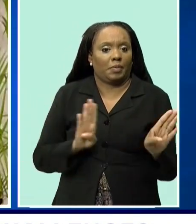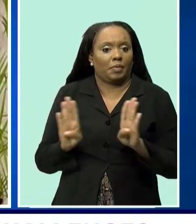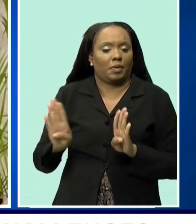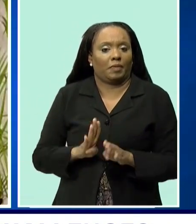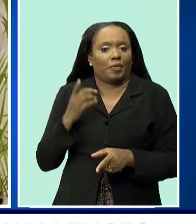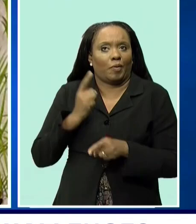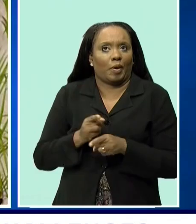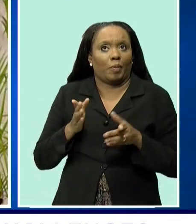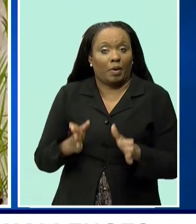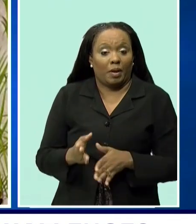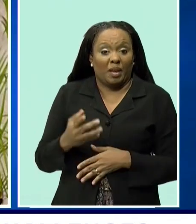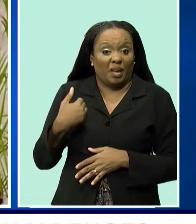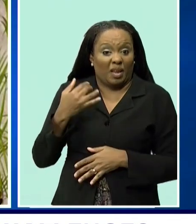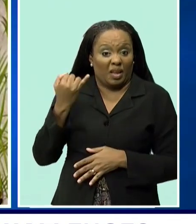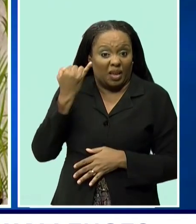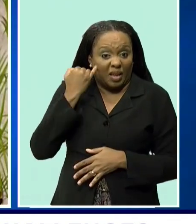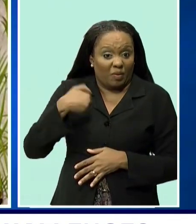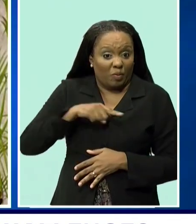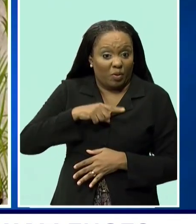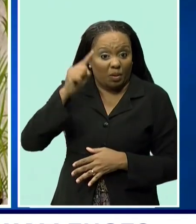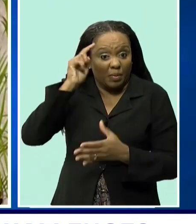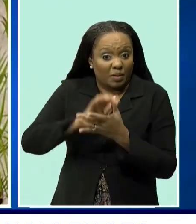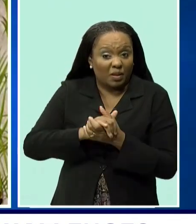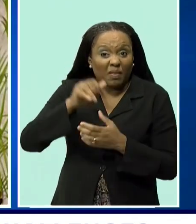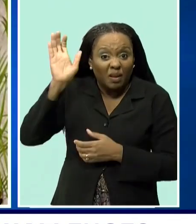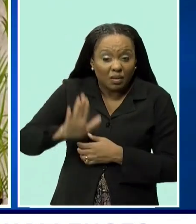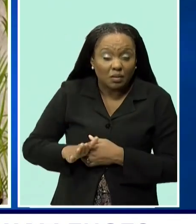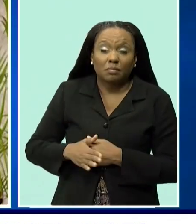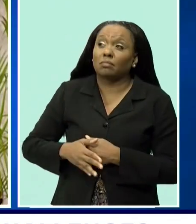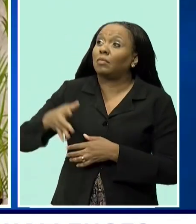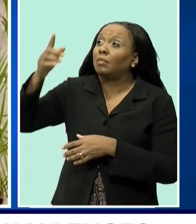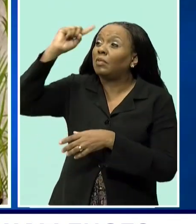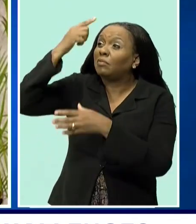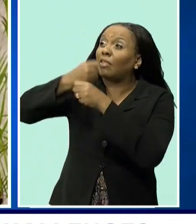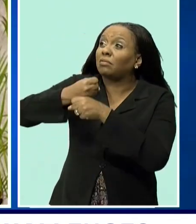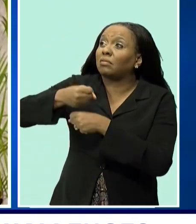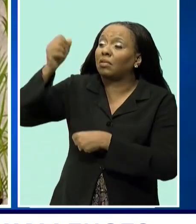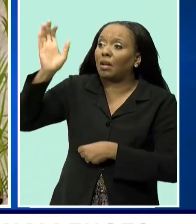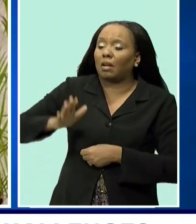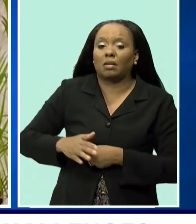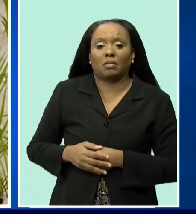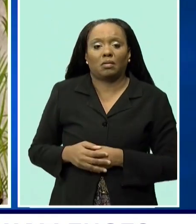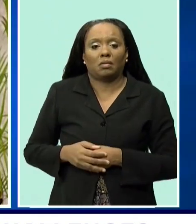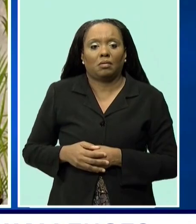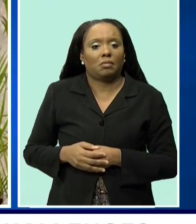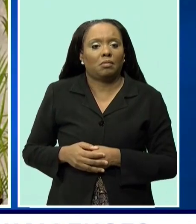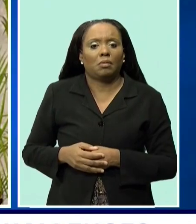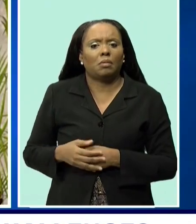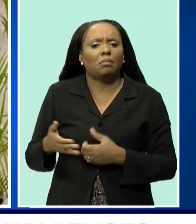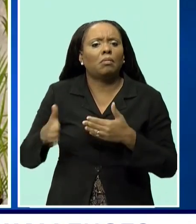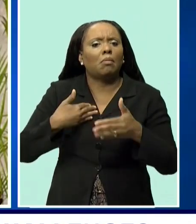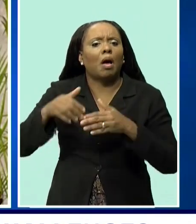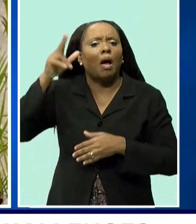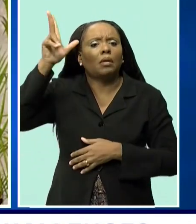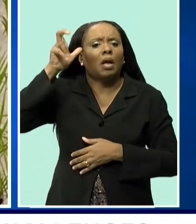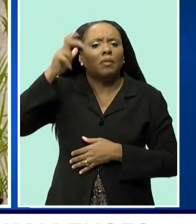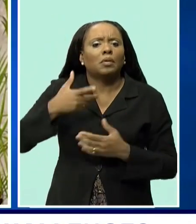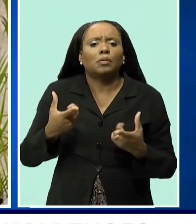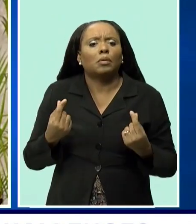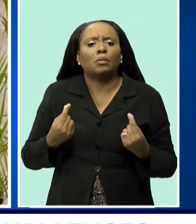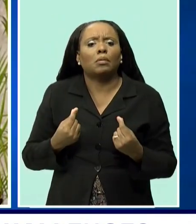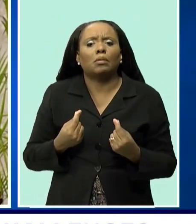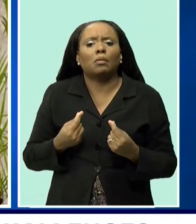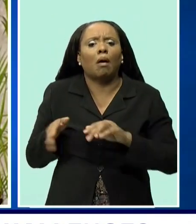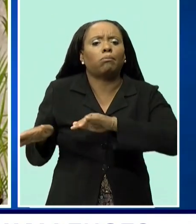God, then we do what God says. And if you trust in God, there's nothing the devil can do to stop you from achieving